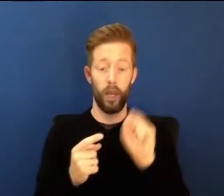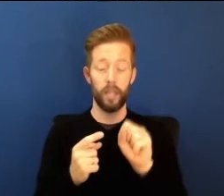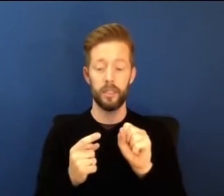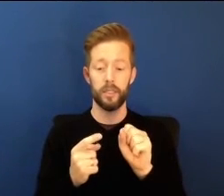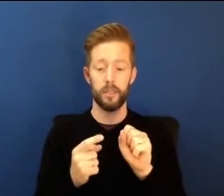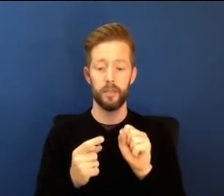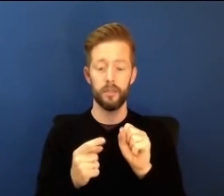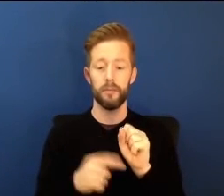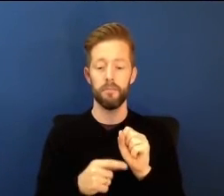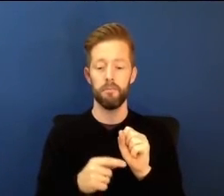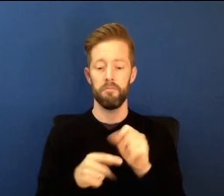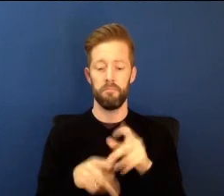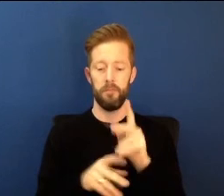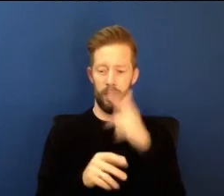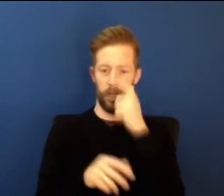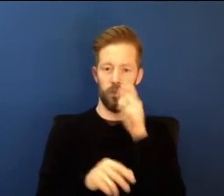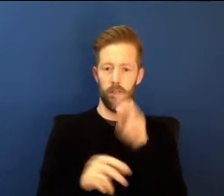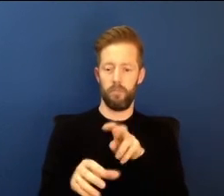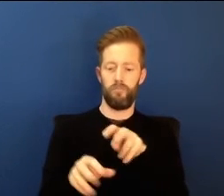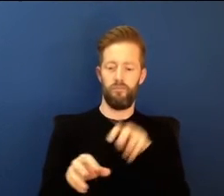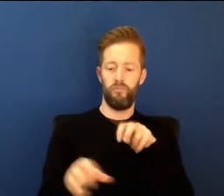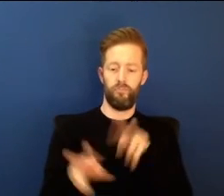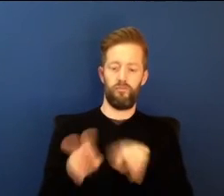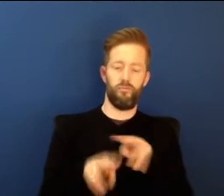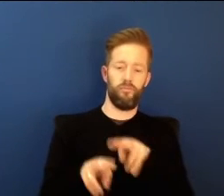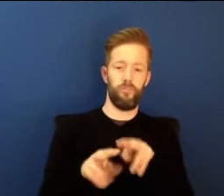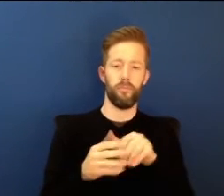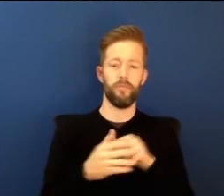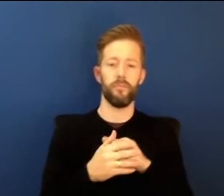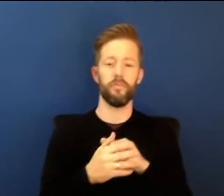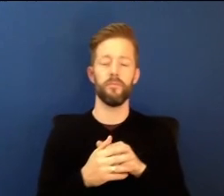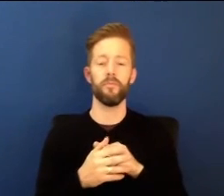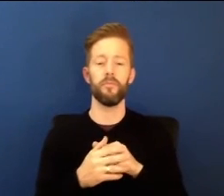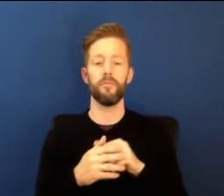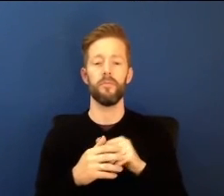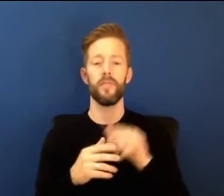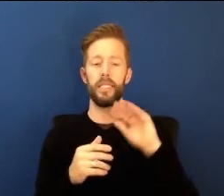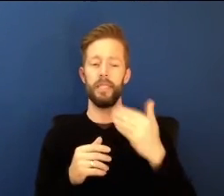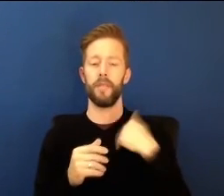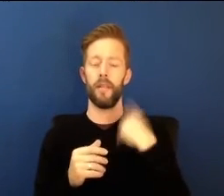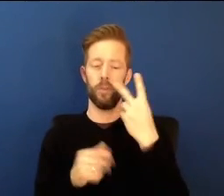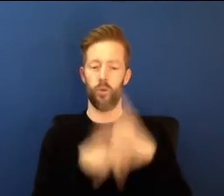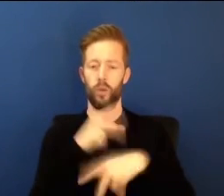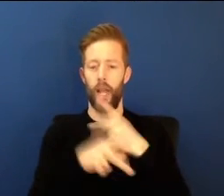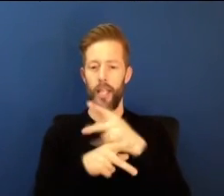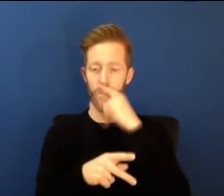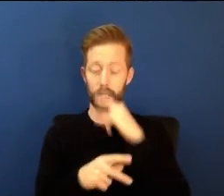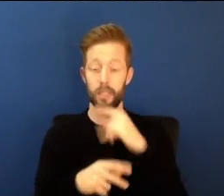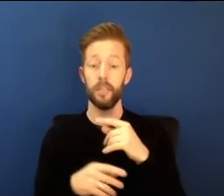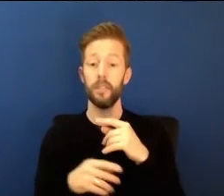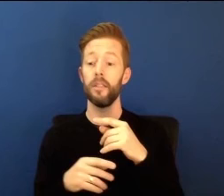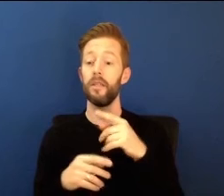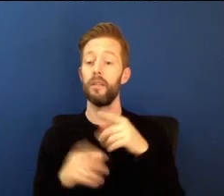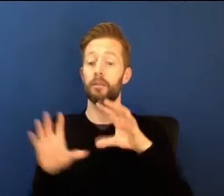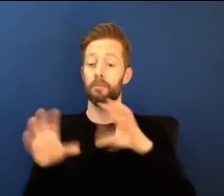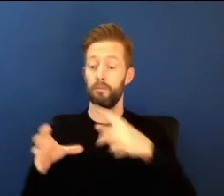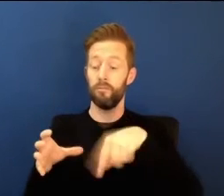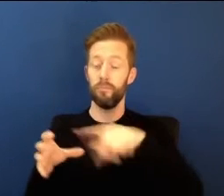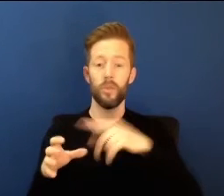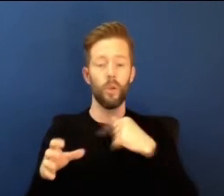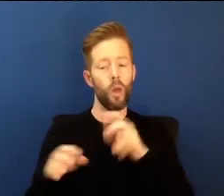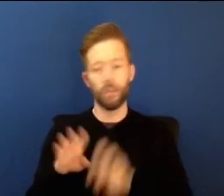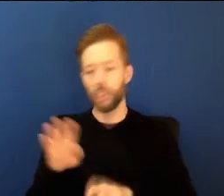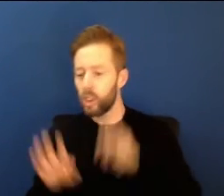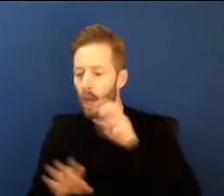in front of them. And it is interesting. You seem to have like two types of kids. The ones